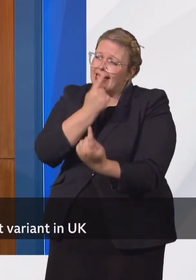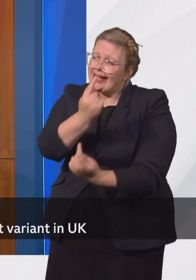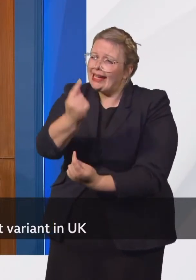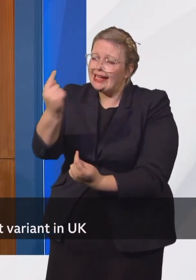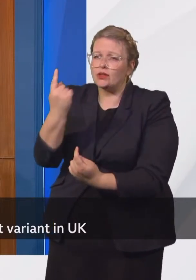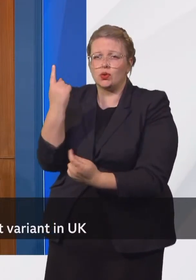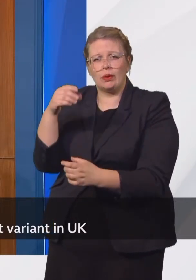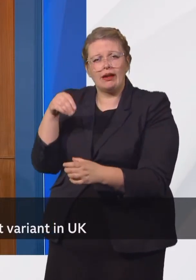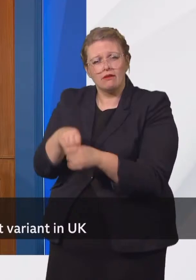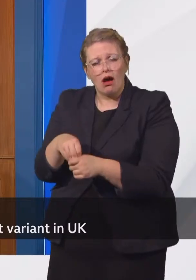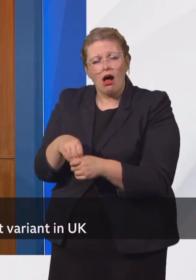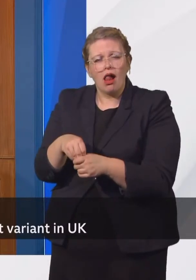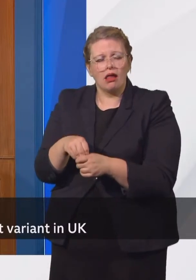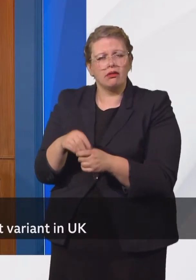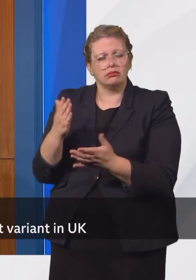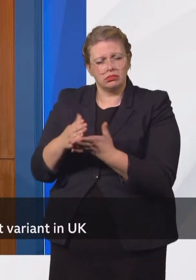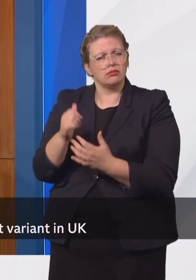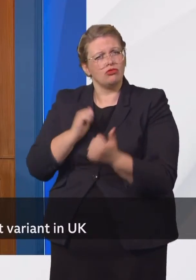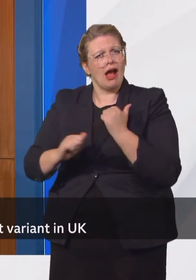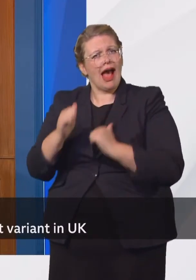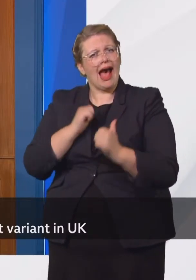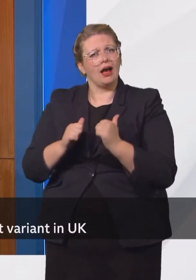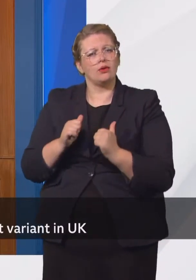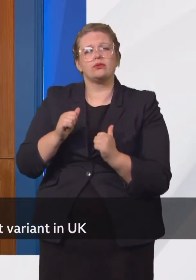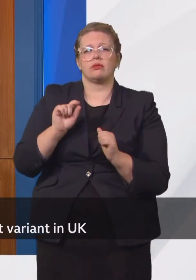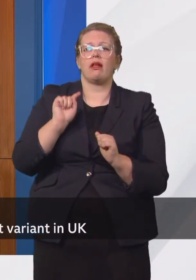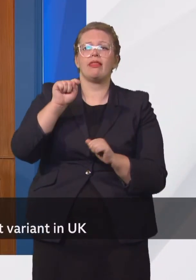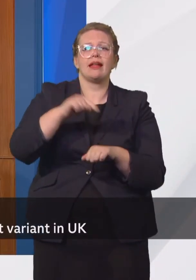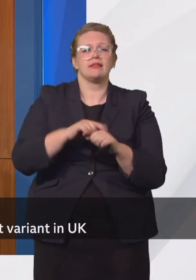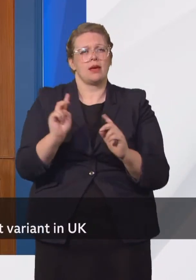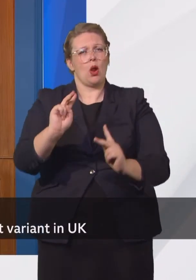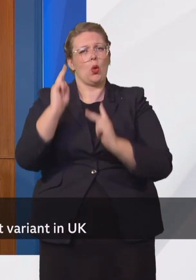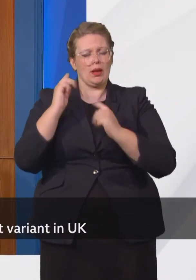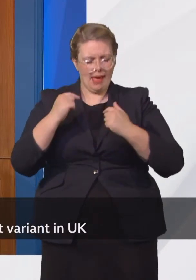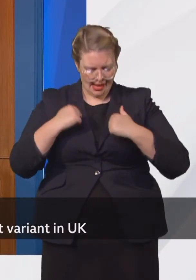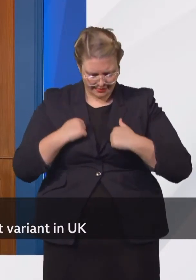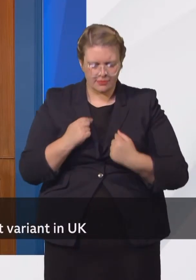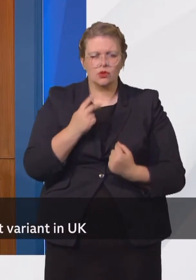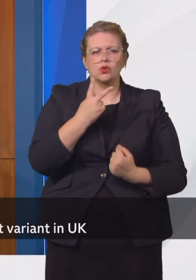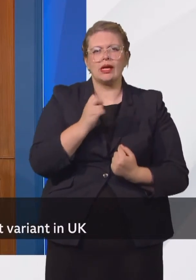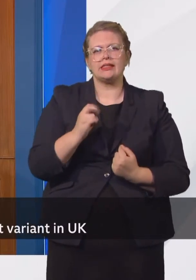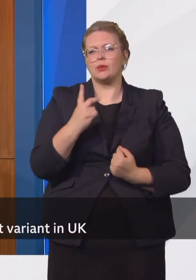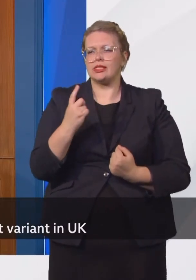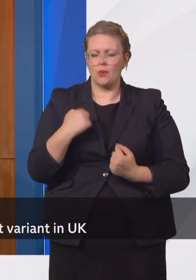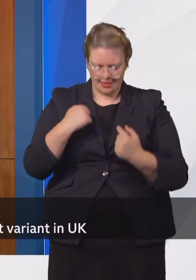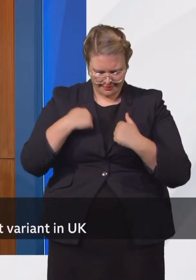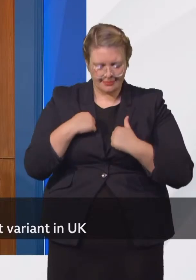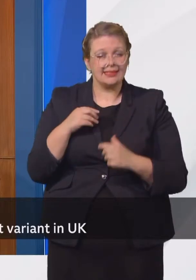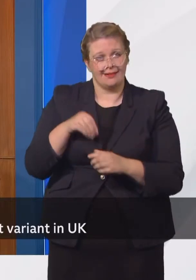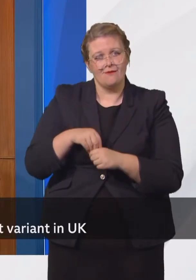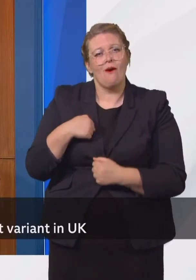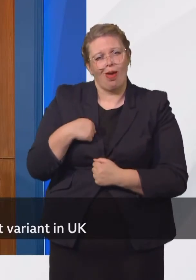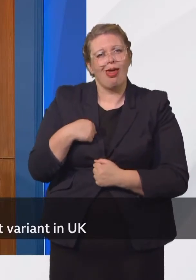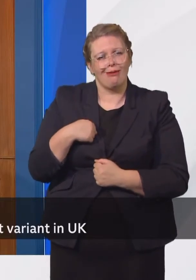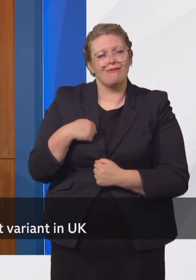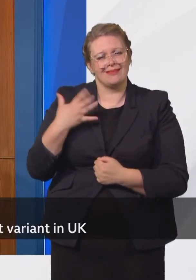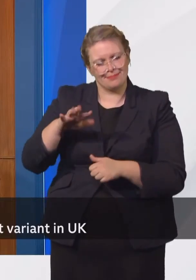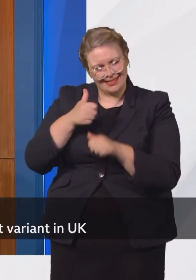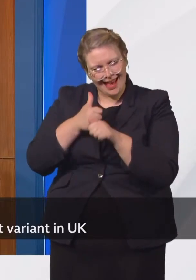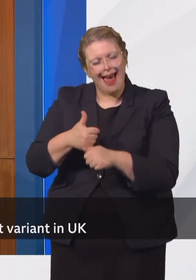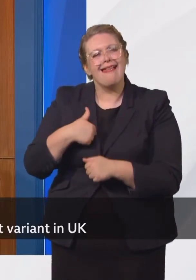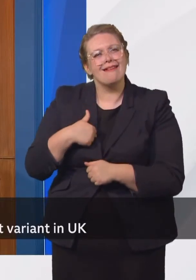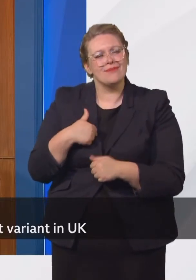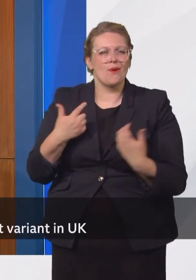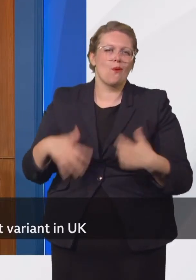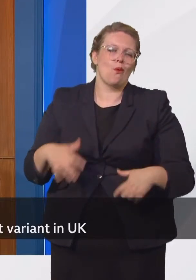the future and say, this is what I did in 2021. This is the difference I made. And I think